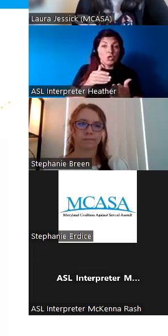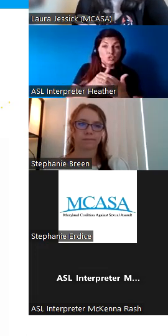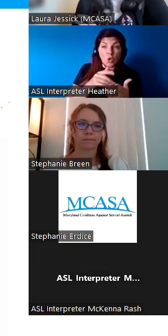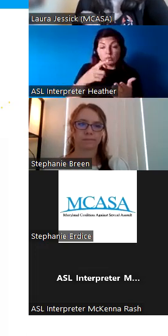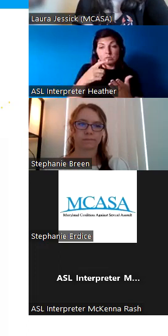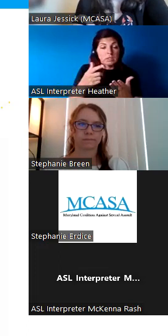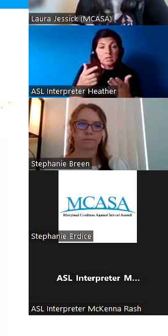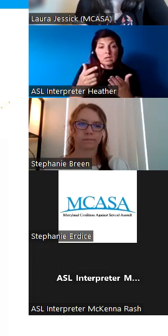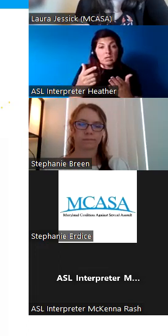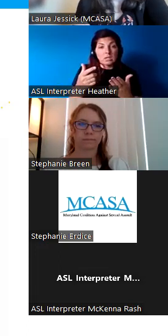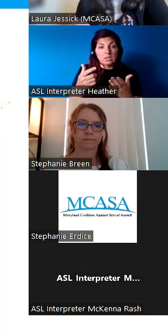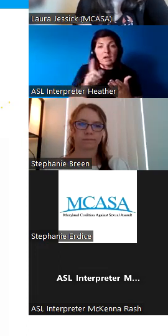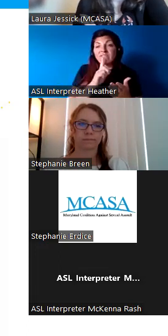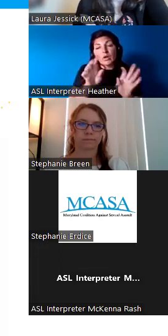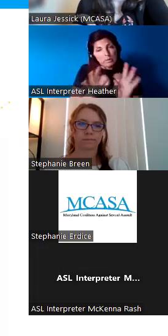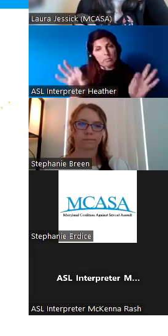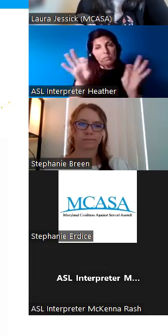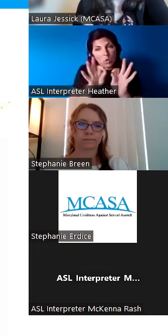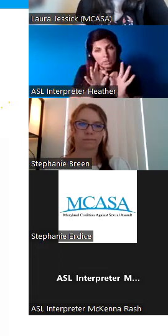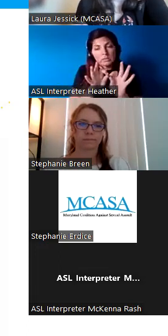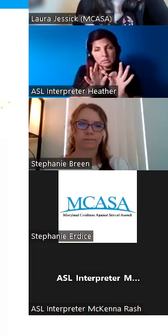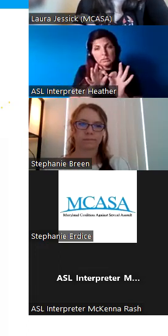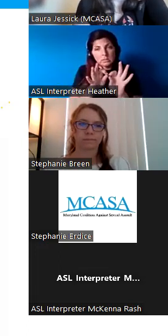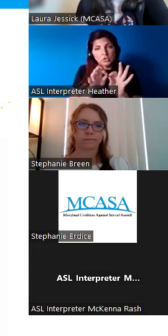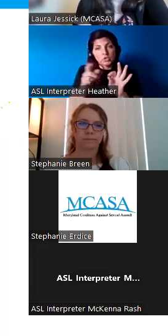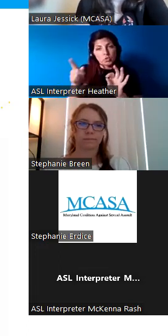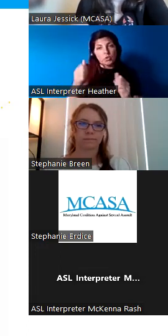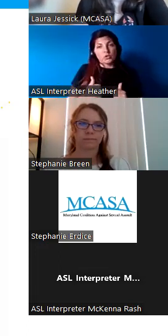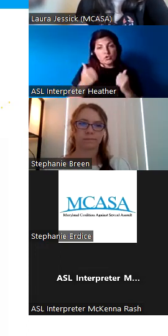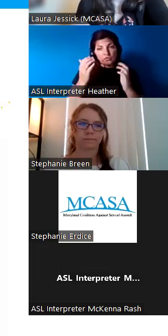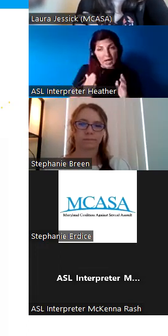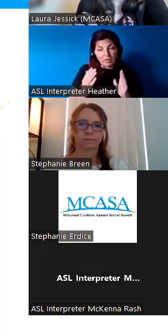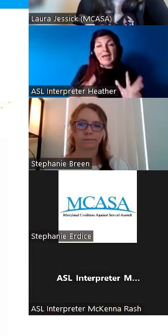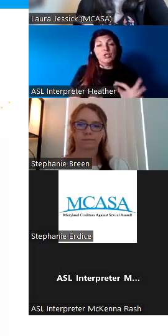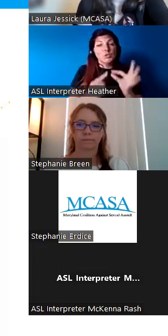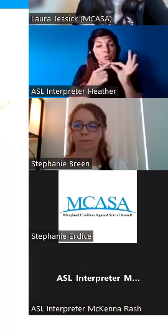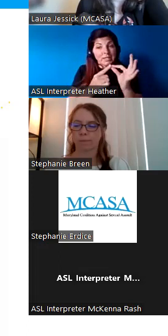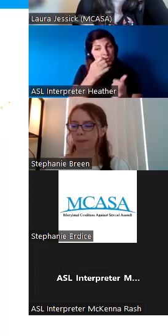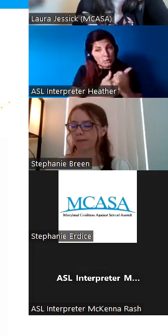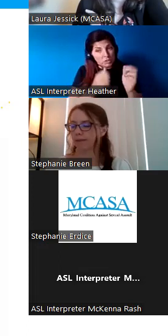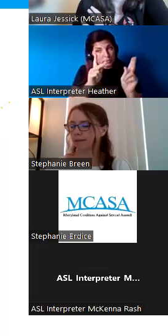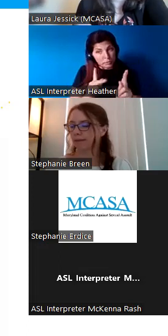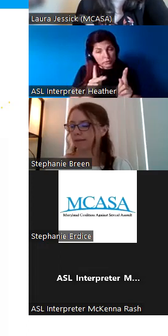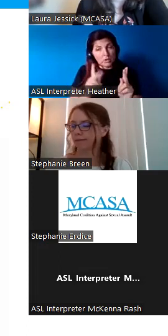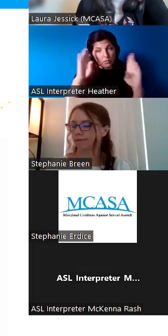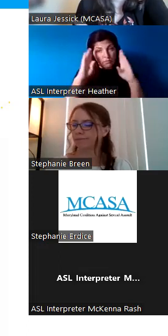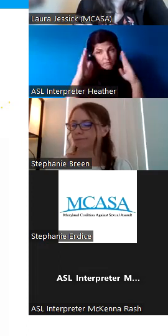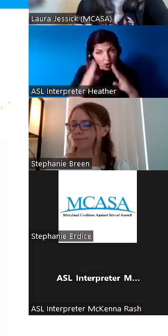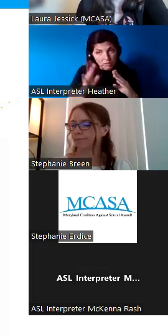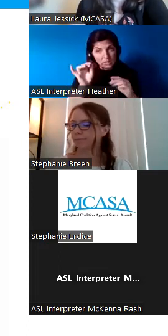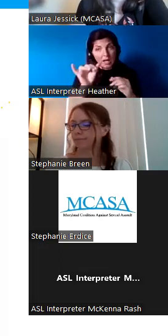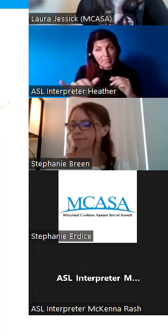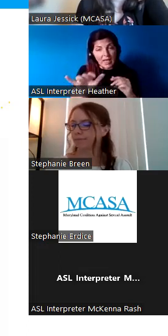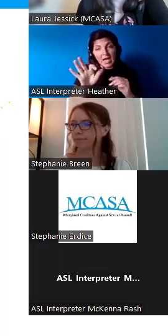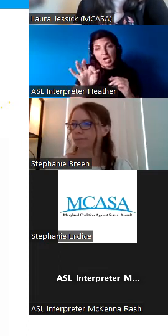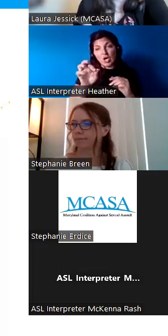are incredibly important to the survivor and unique to the survivor, we're going to be focusing today on that sexual assault